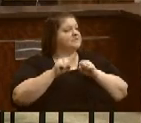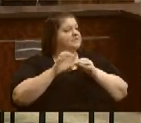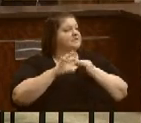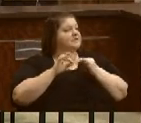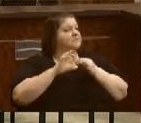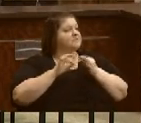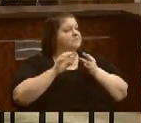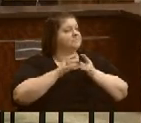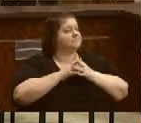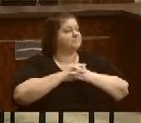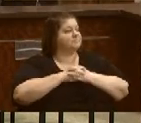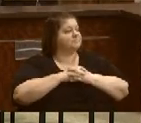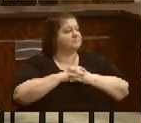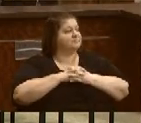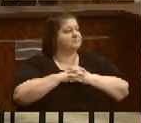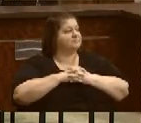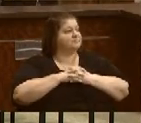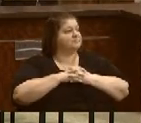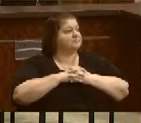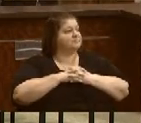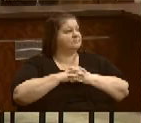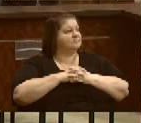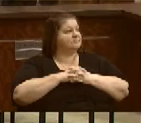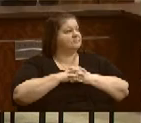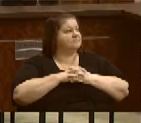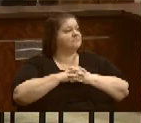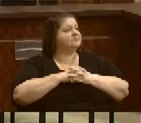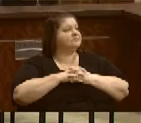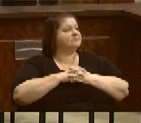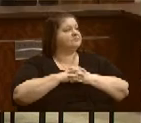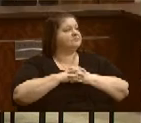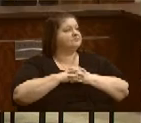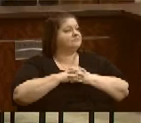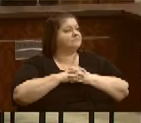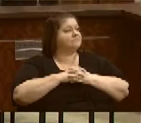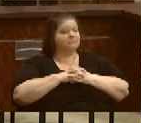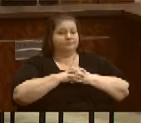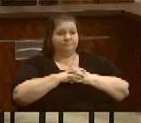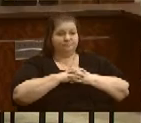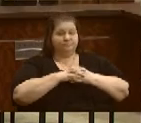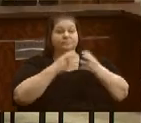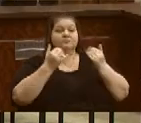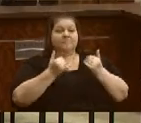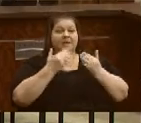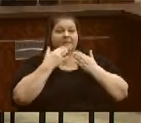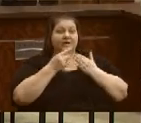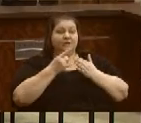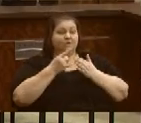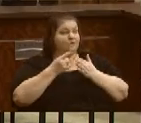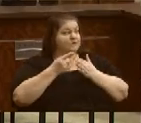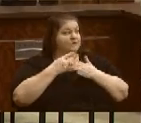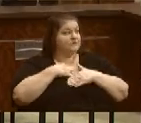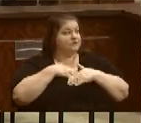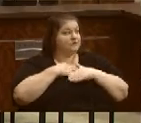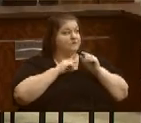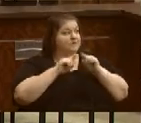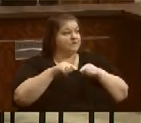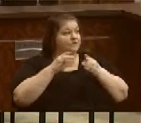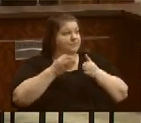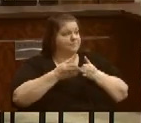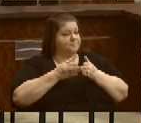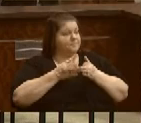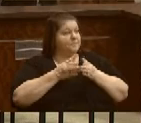that left-handers start out disadvantaged in life, but perhaps you're right. You're fine. Thank you very much. It's a pleasure to be here this